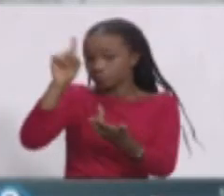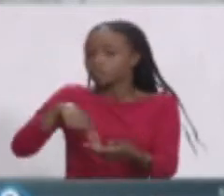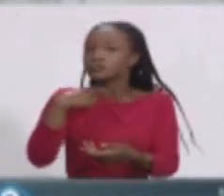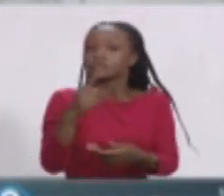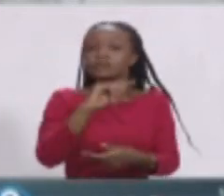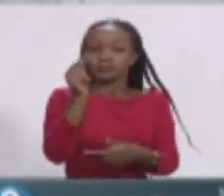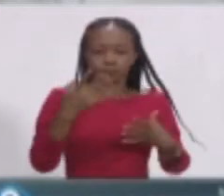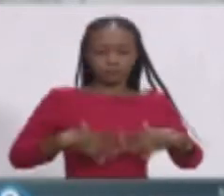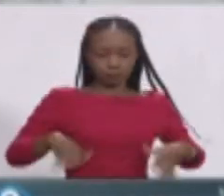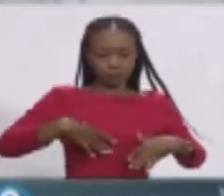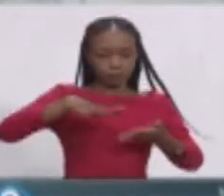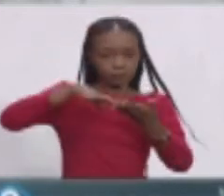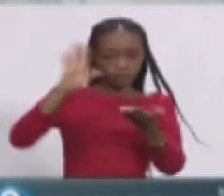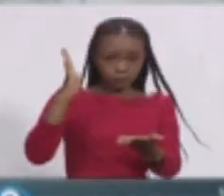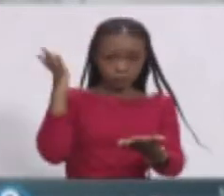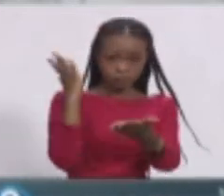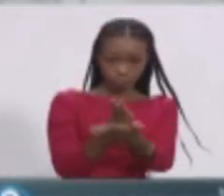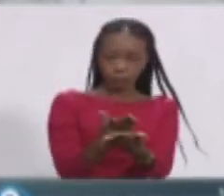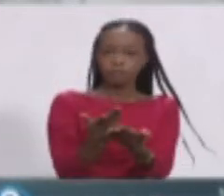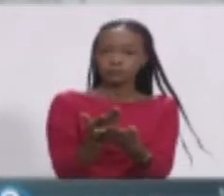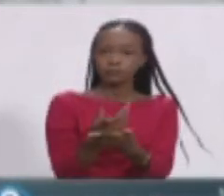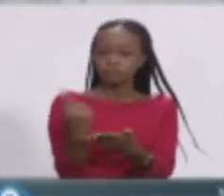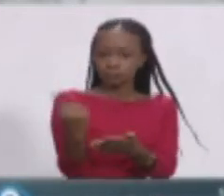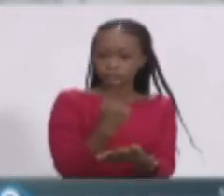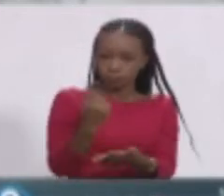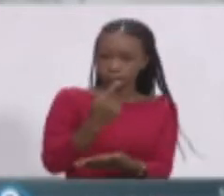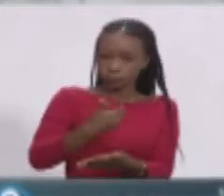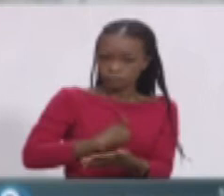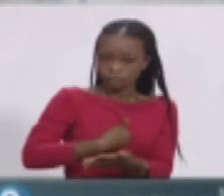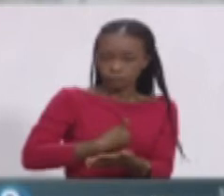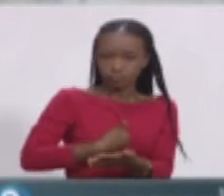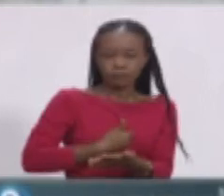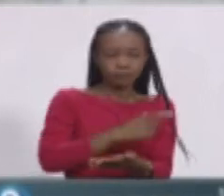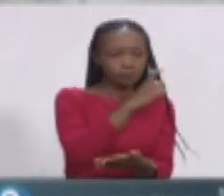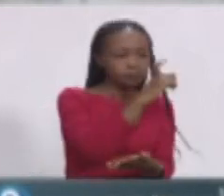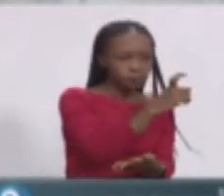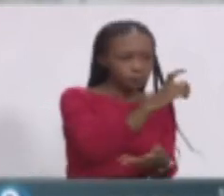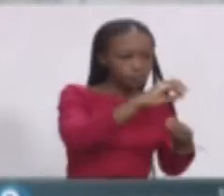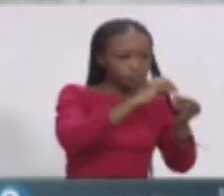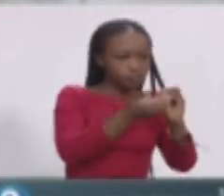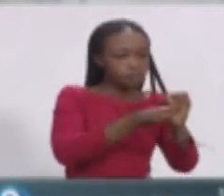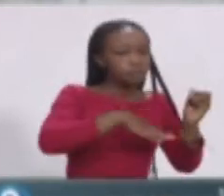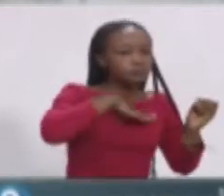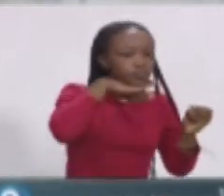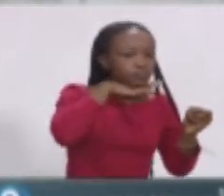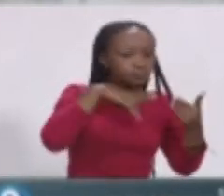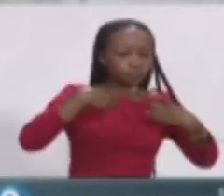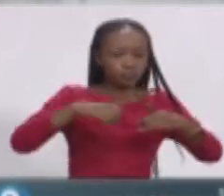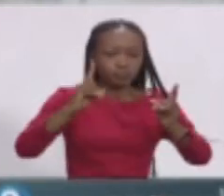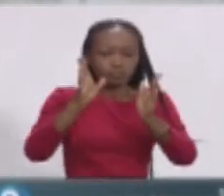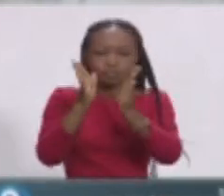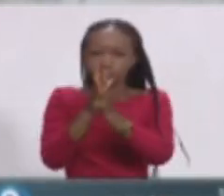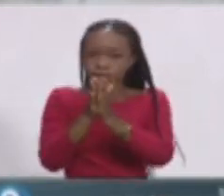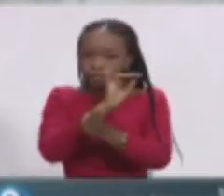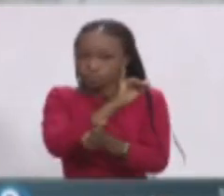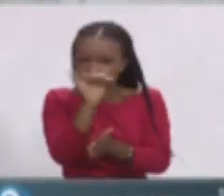Kenyans more and more is the fact that we only have X number of beds to deal with only the ones who are going to be